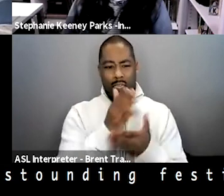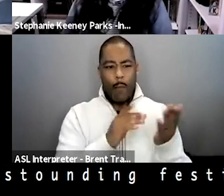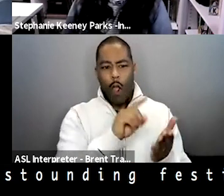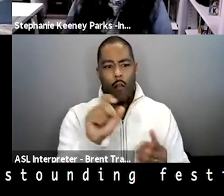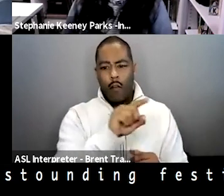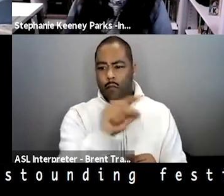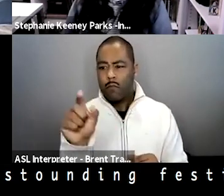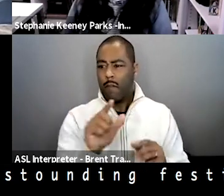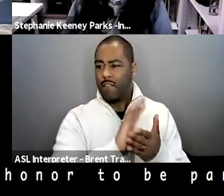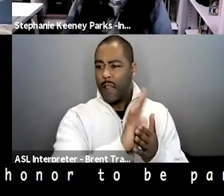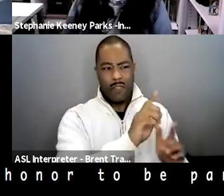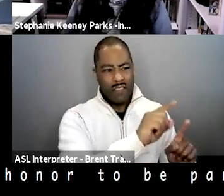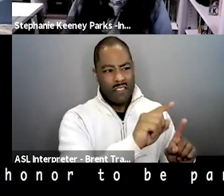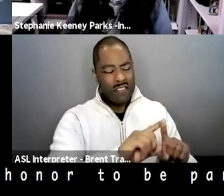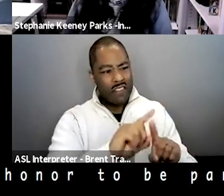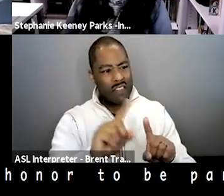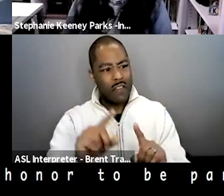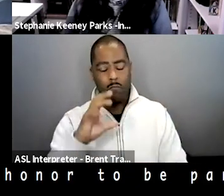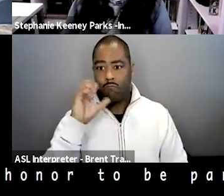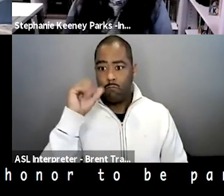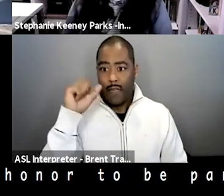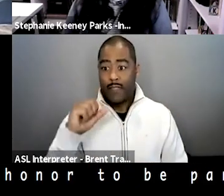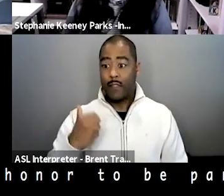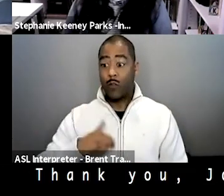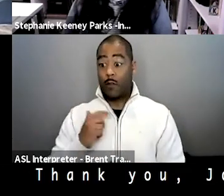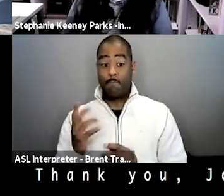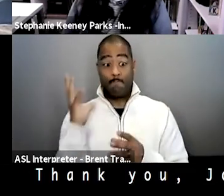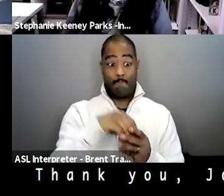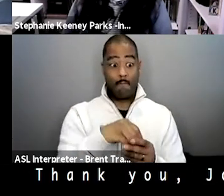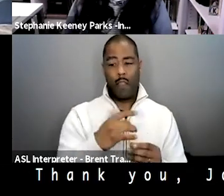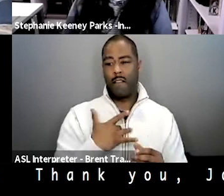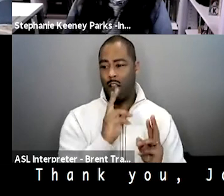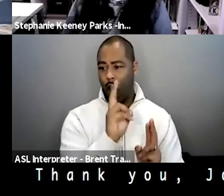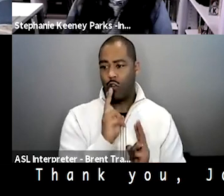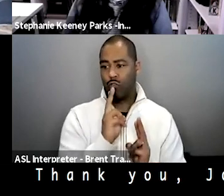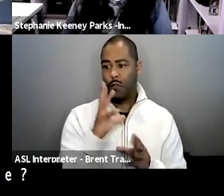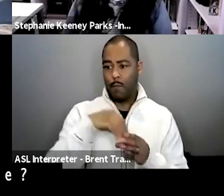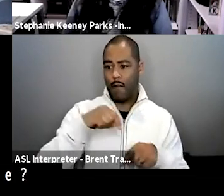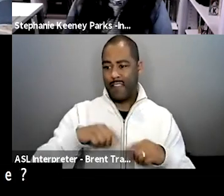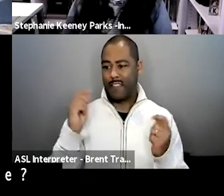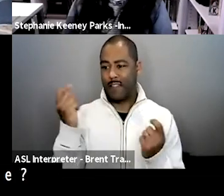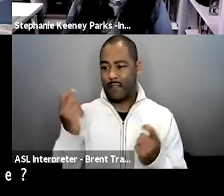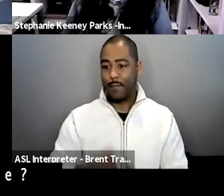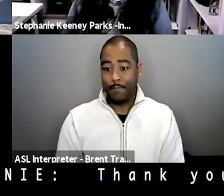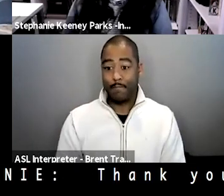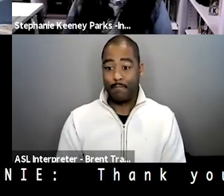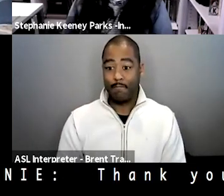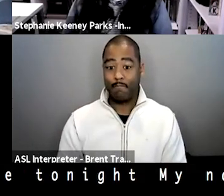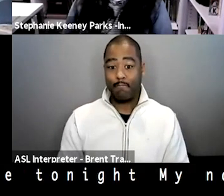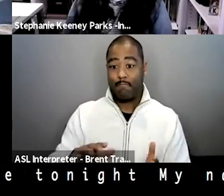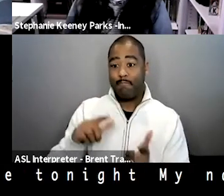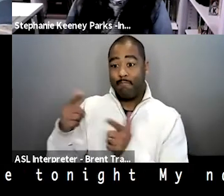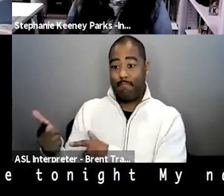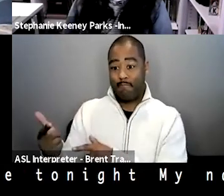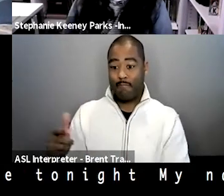just astounding. And it makes for an astounding festival, and it's really an honor to be part of it. Thank you, John. Stephanie.